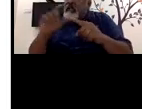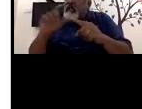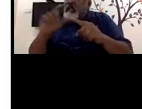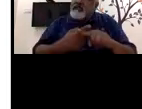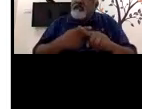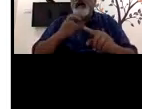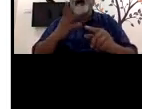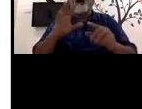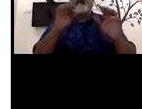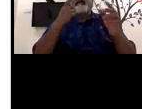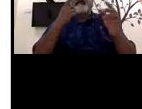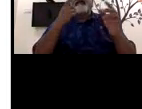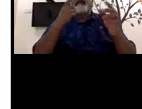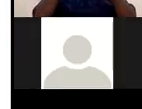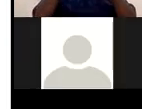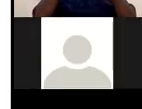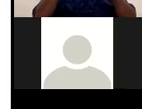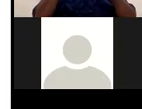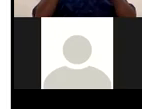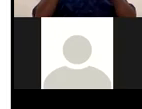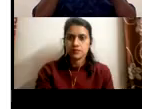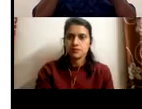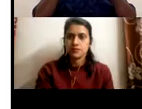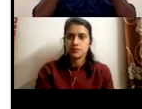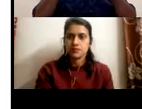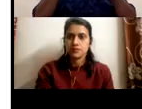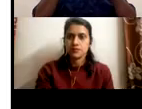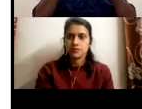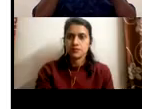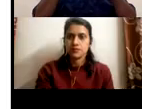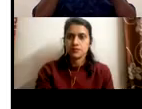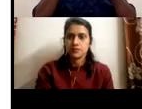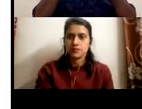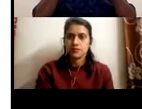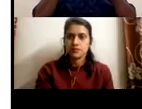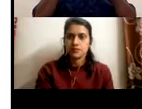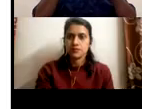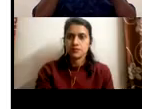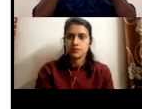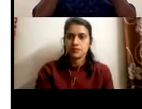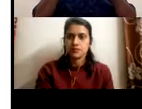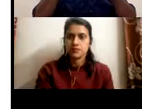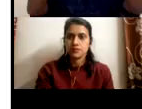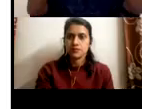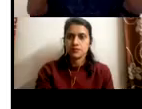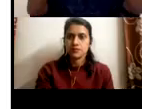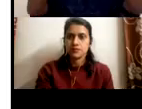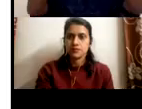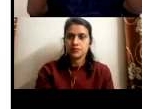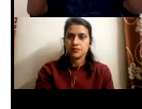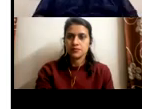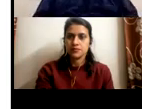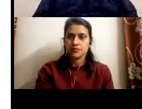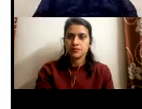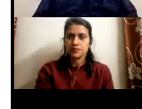screen and then design with the employer design a customized training module. One, two, three months. It's used to be one,